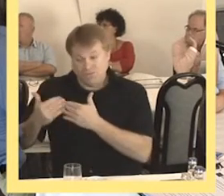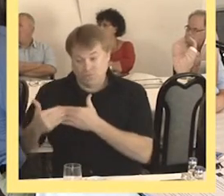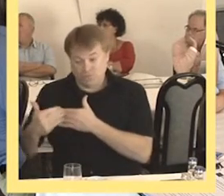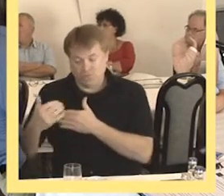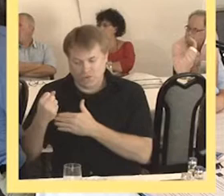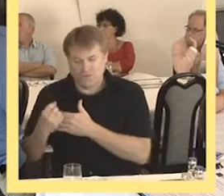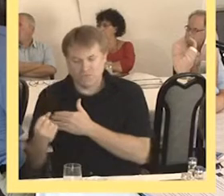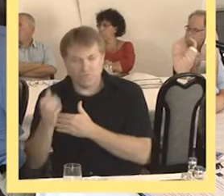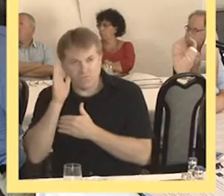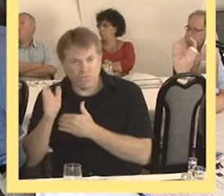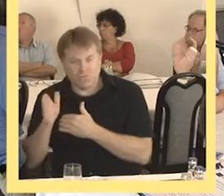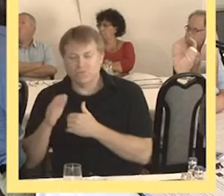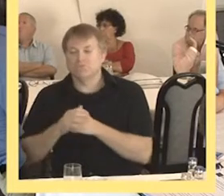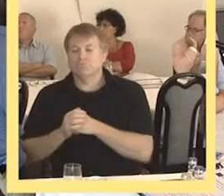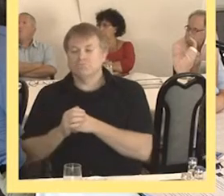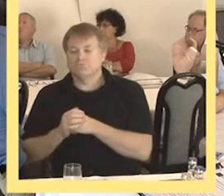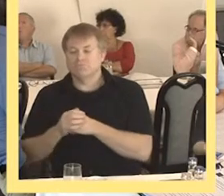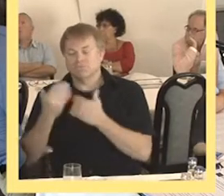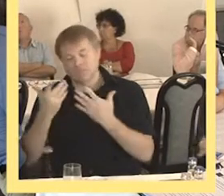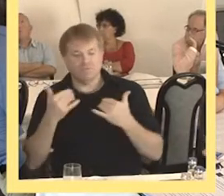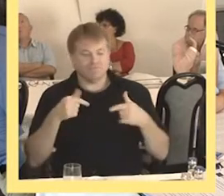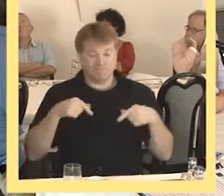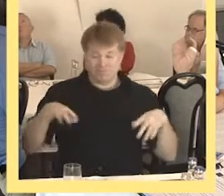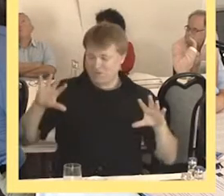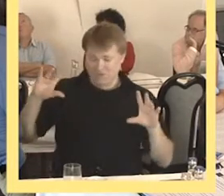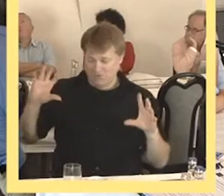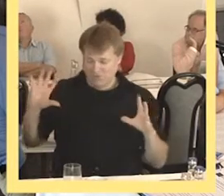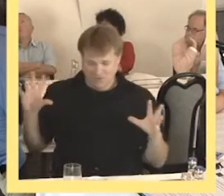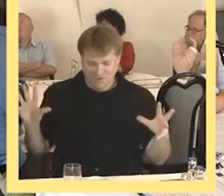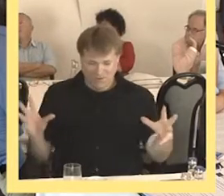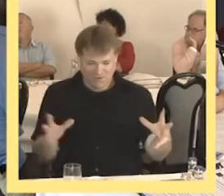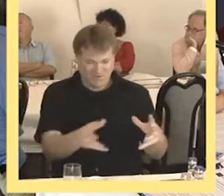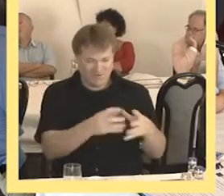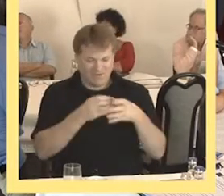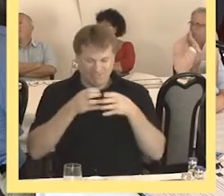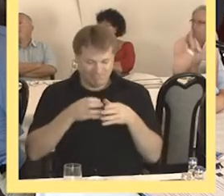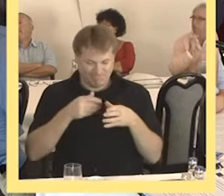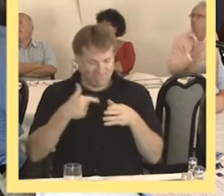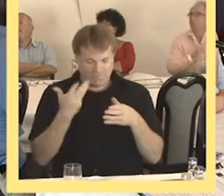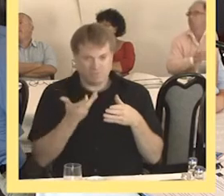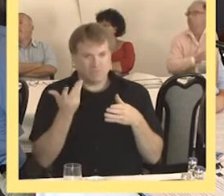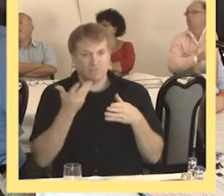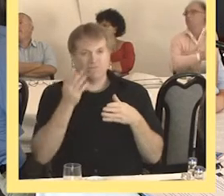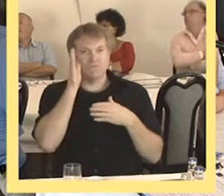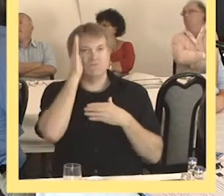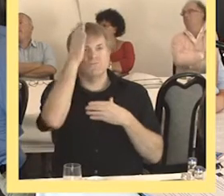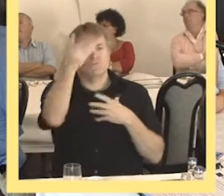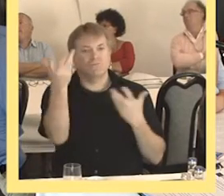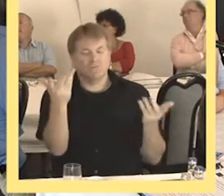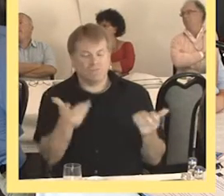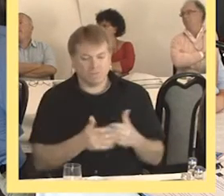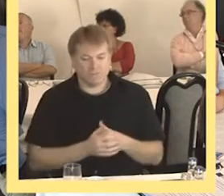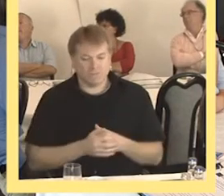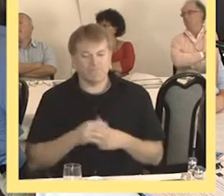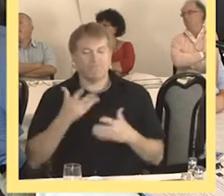the future these inputs? Our idea is to formulate the European Commission